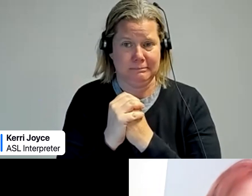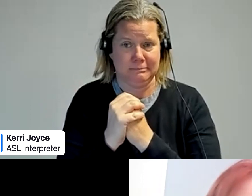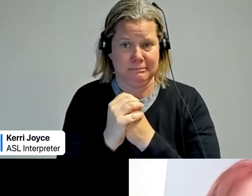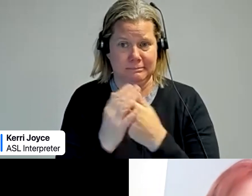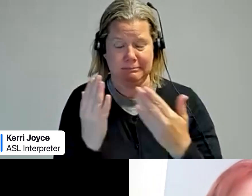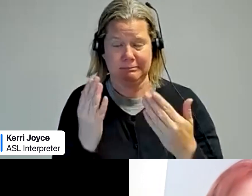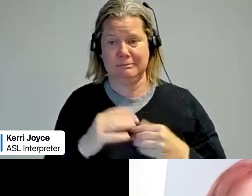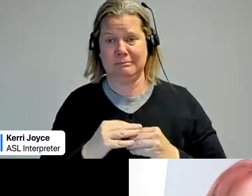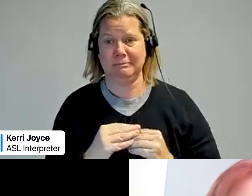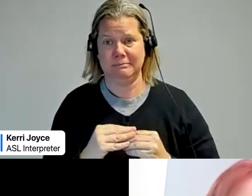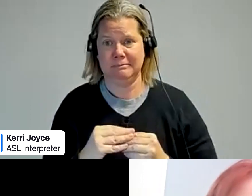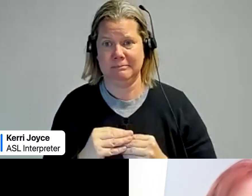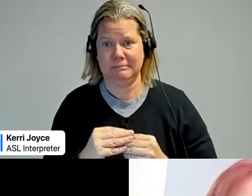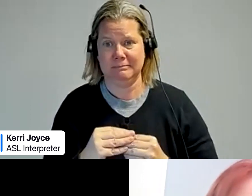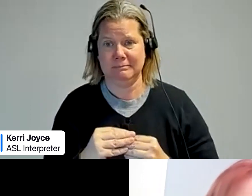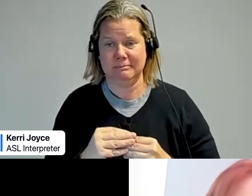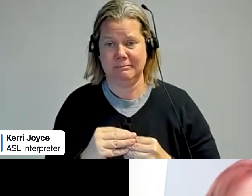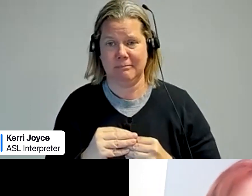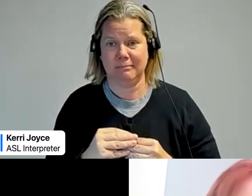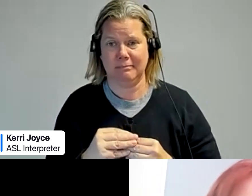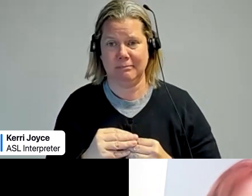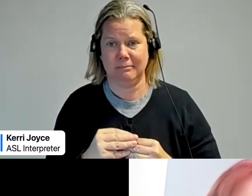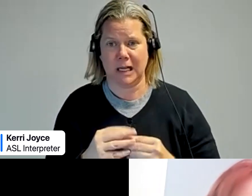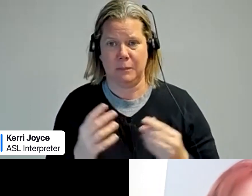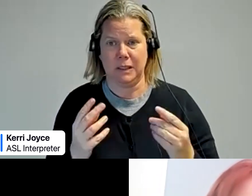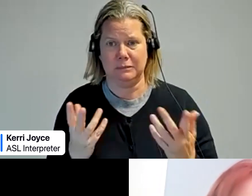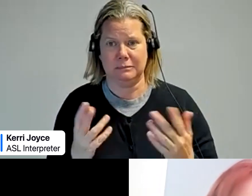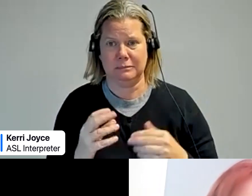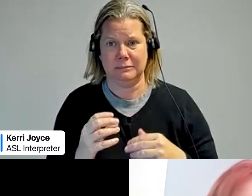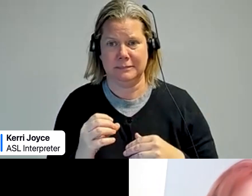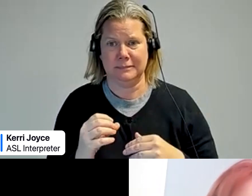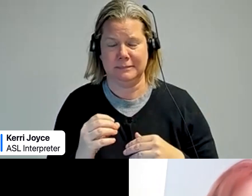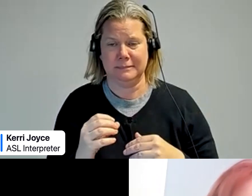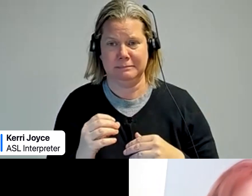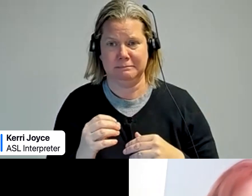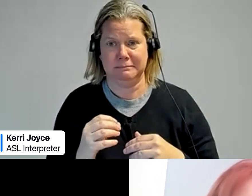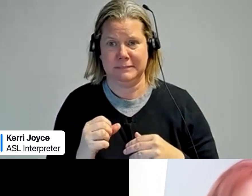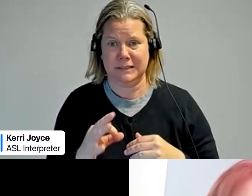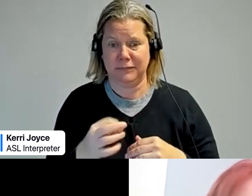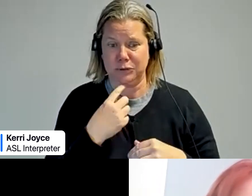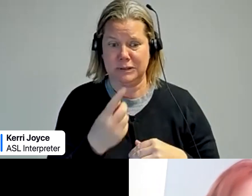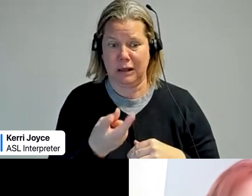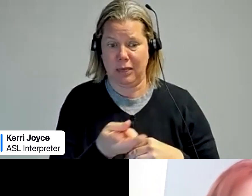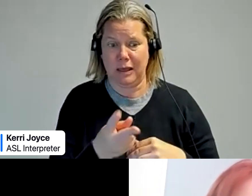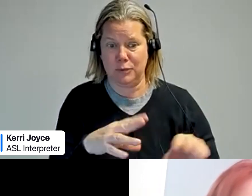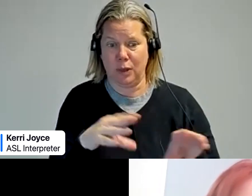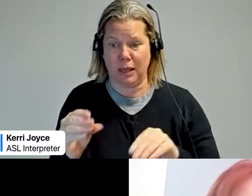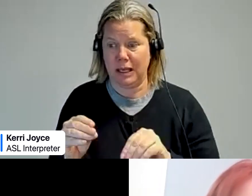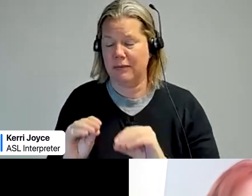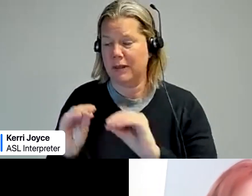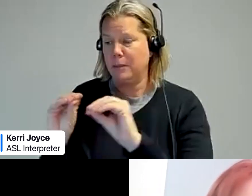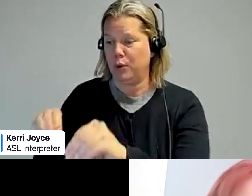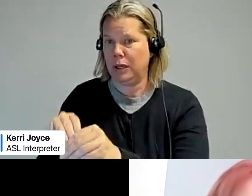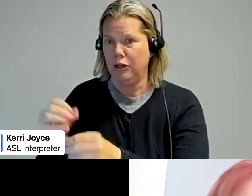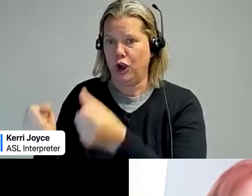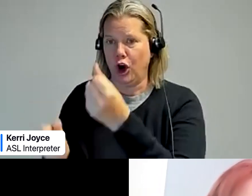circumstance. I mean, if you're just saying, what would you do if you tell the dog, you tell the dog and the handler to leave and they put the dog unattended and you have